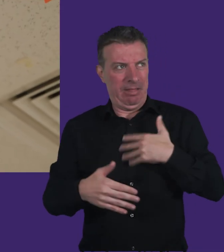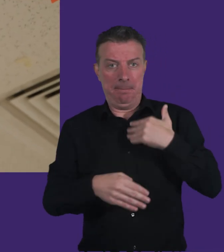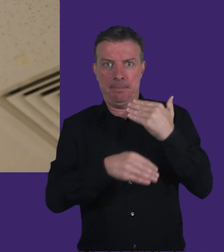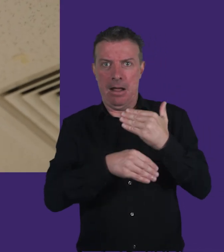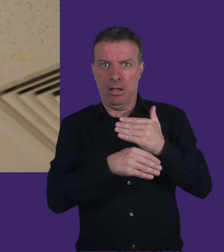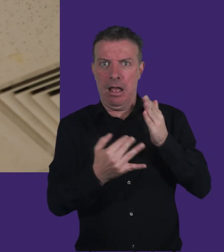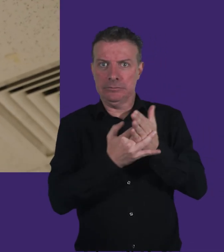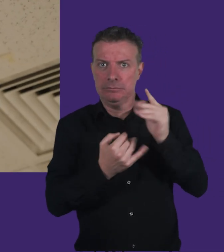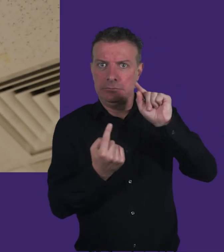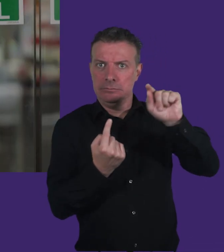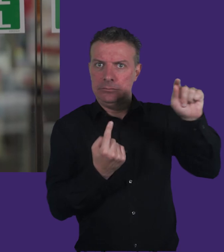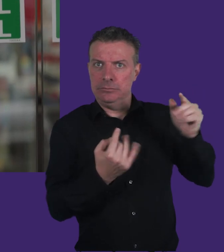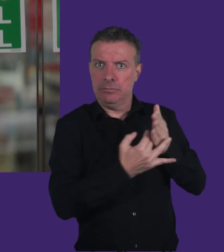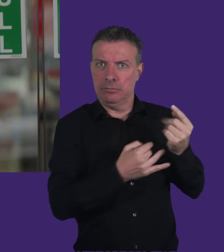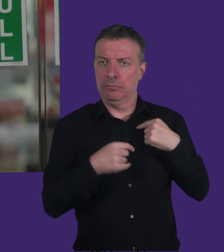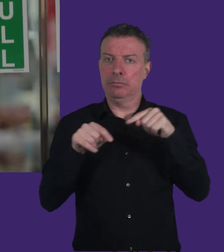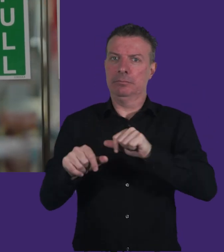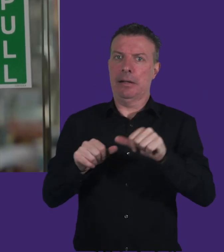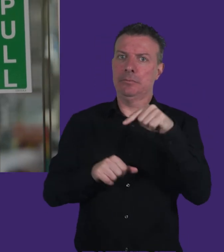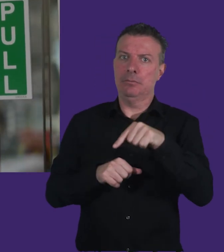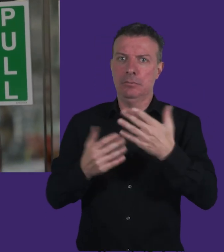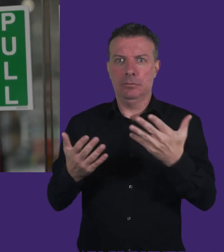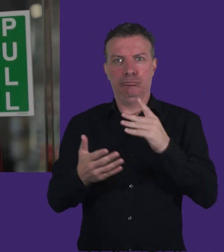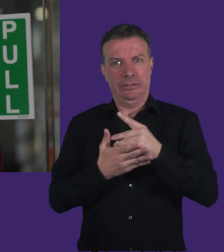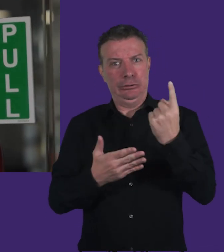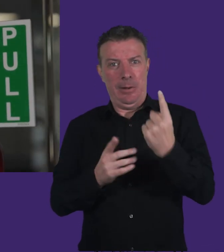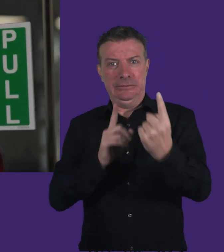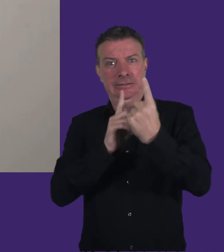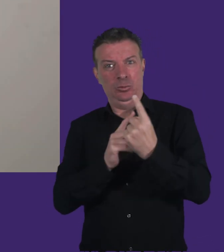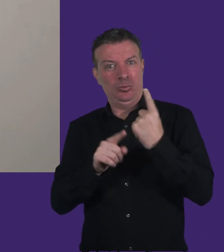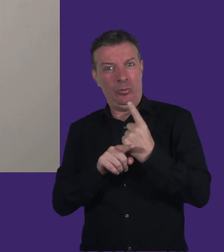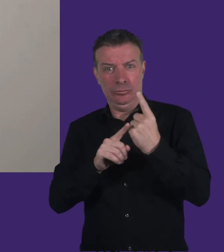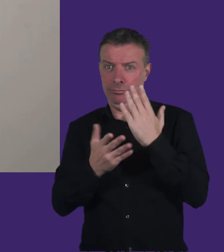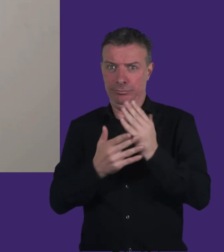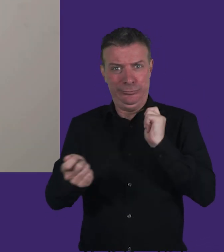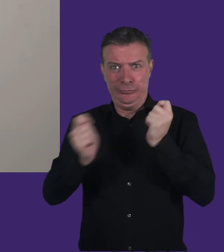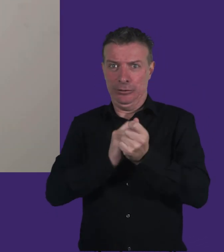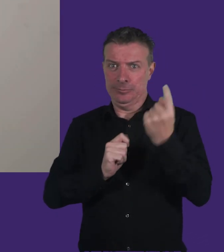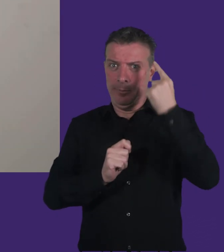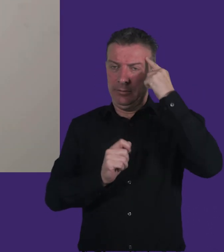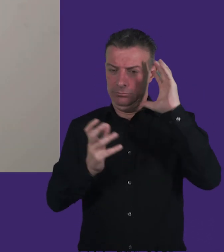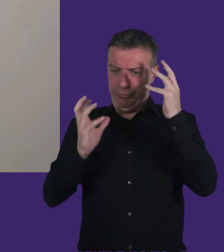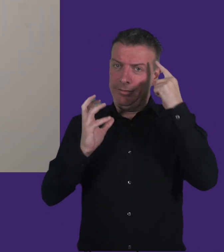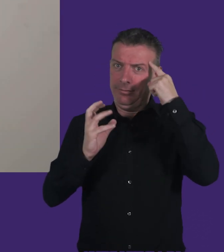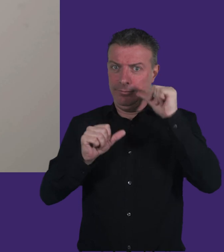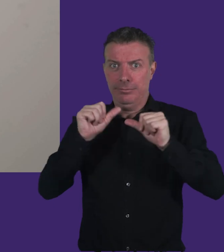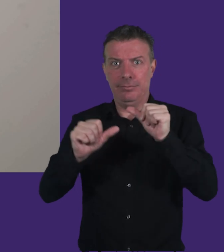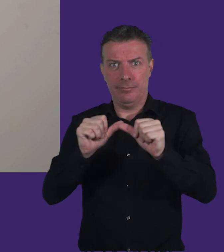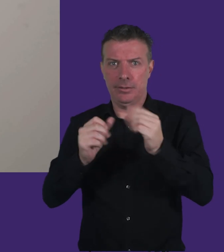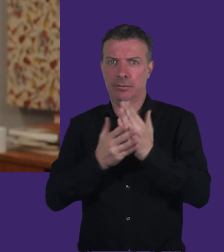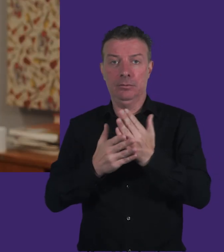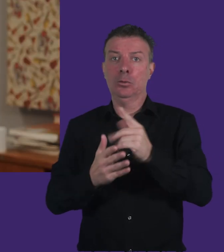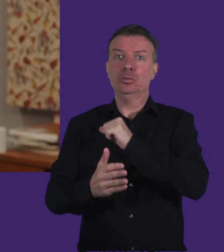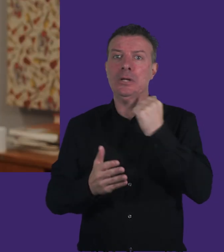access services that they maybe faced a barrier accessing. Just having somebody to talk to can completely change somebody's